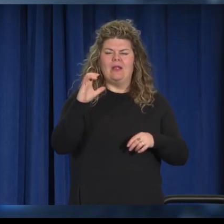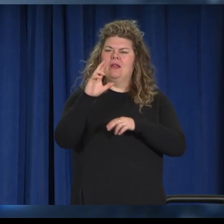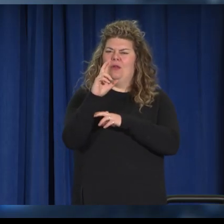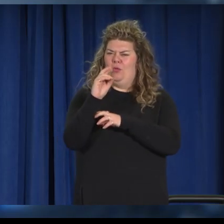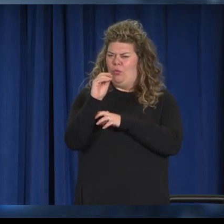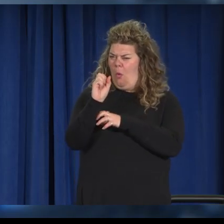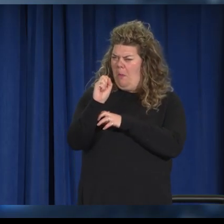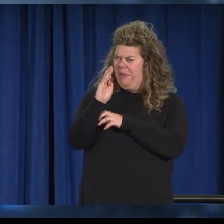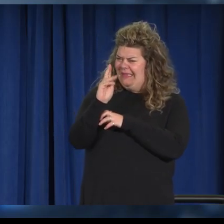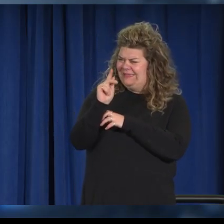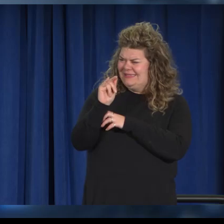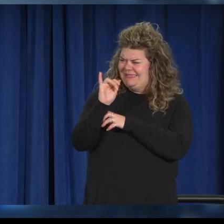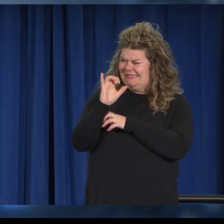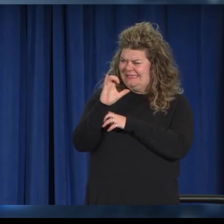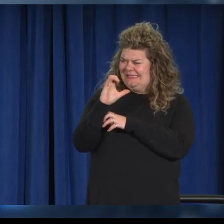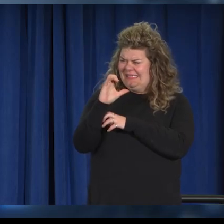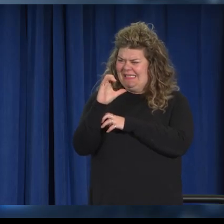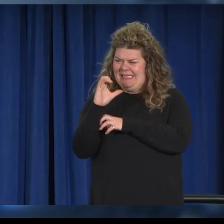Robeznieks?